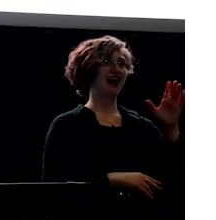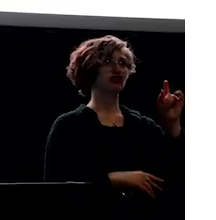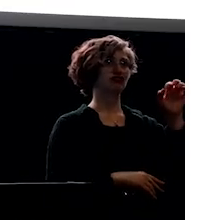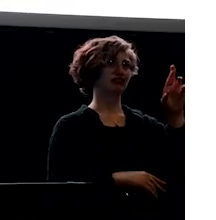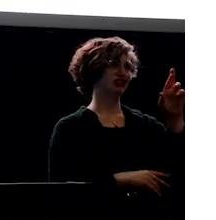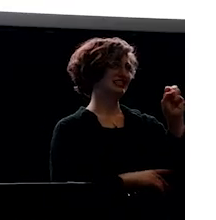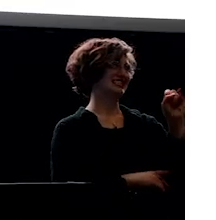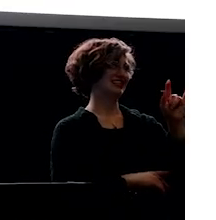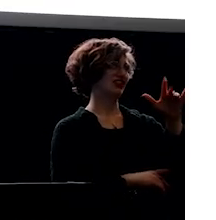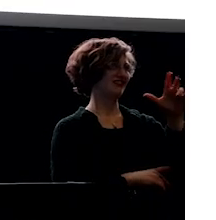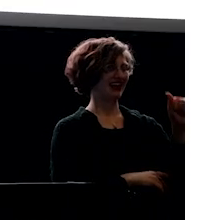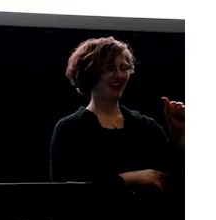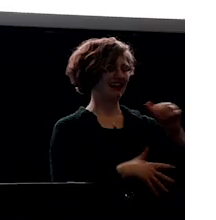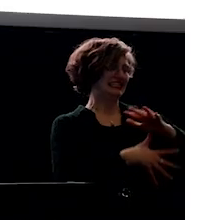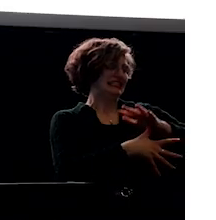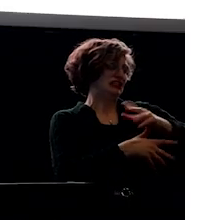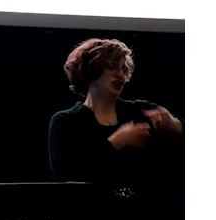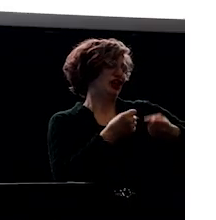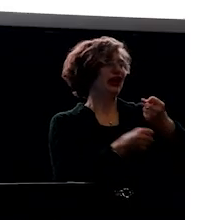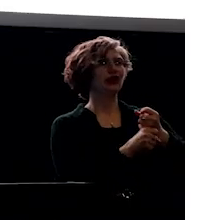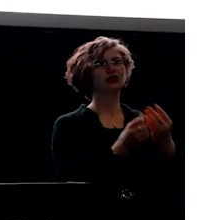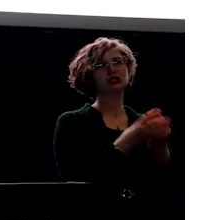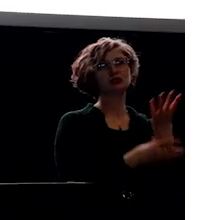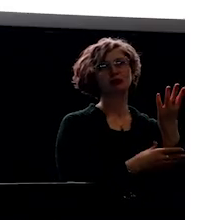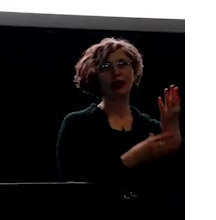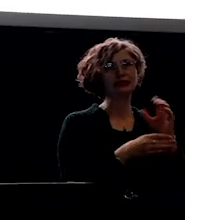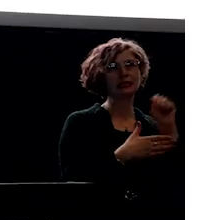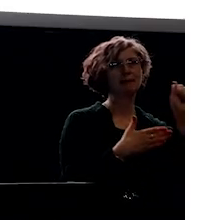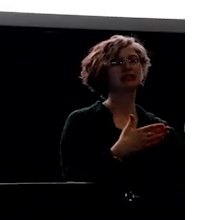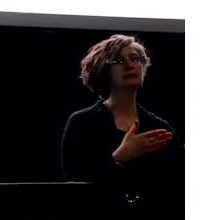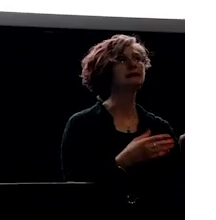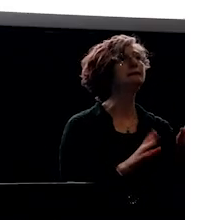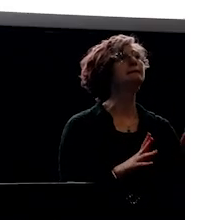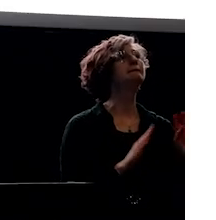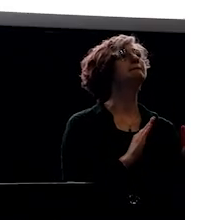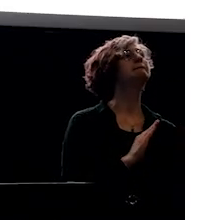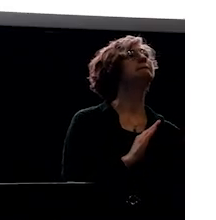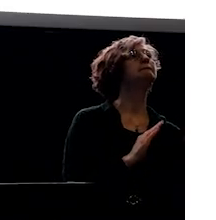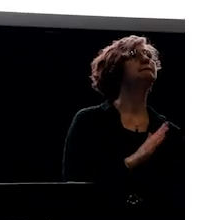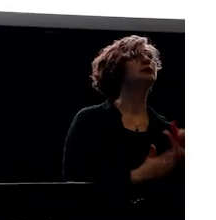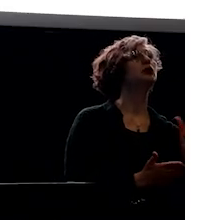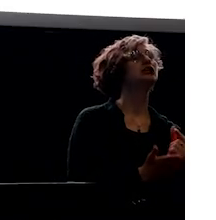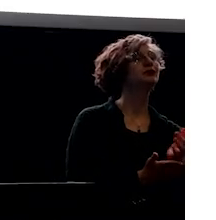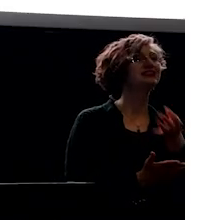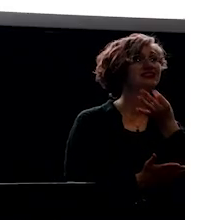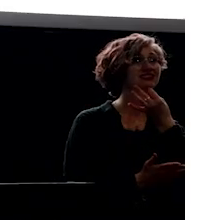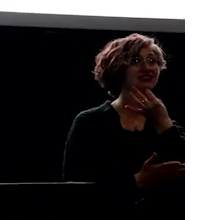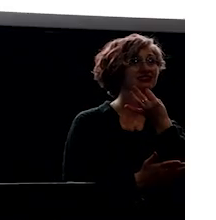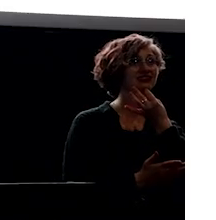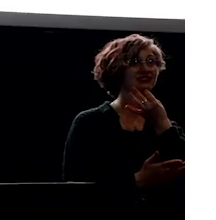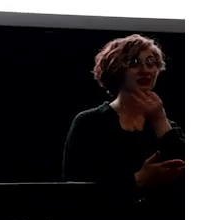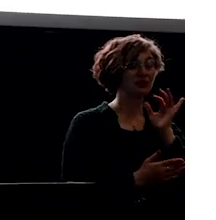year, spring semester, ready to graduate. But that didn't